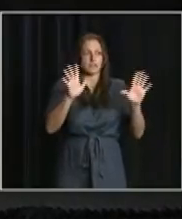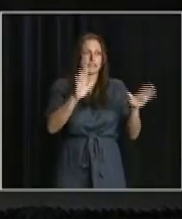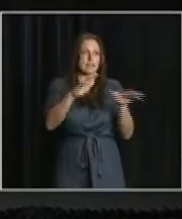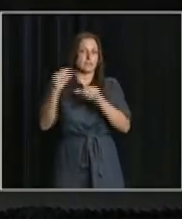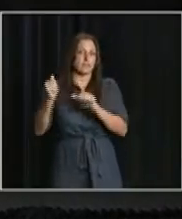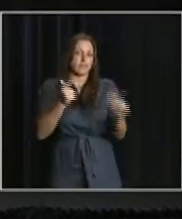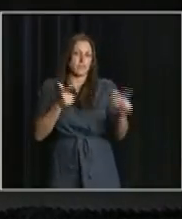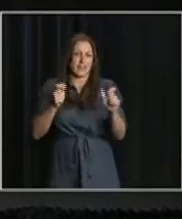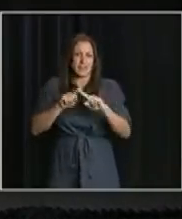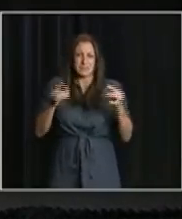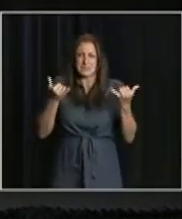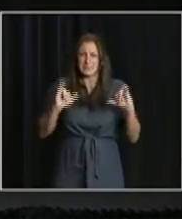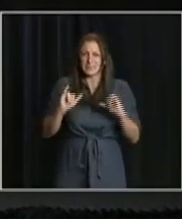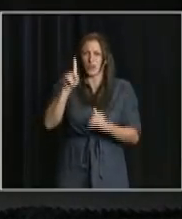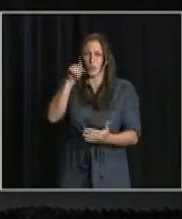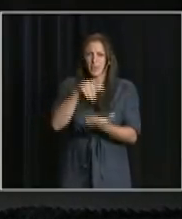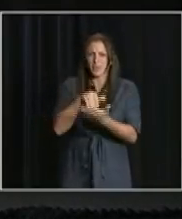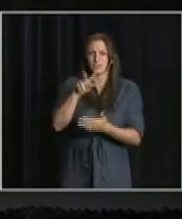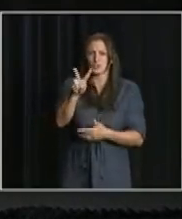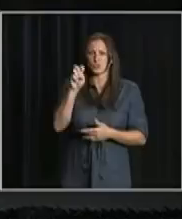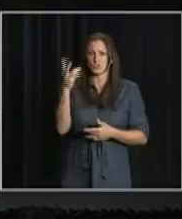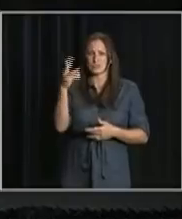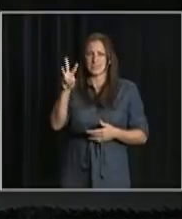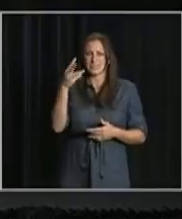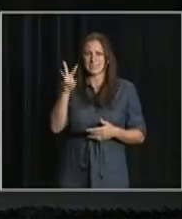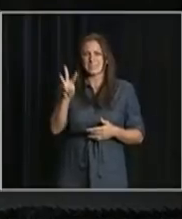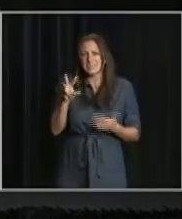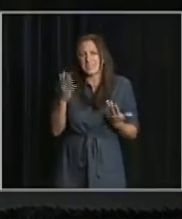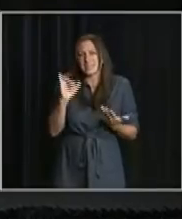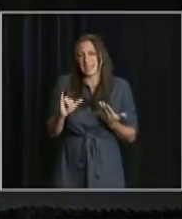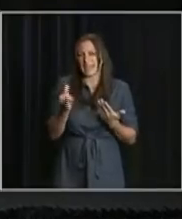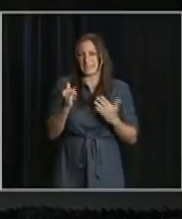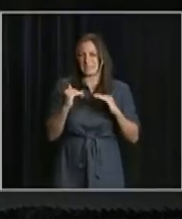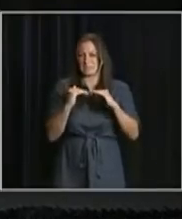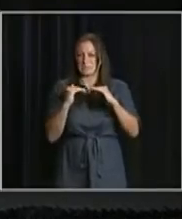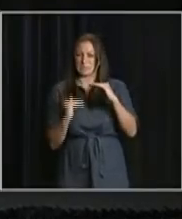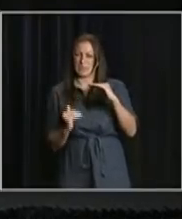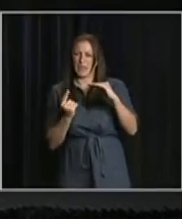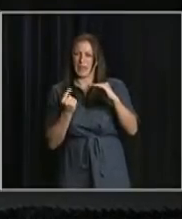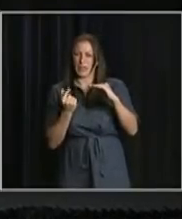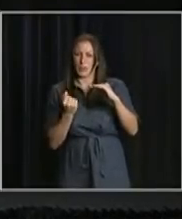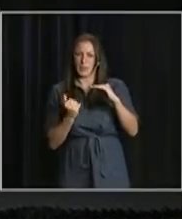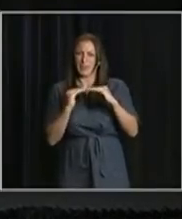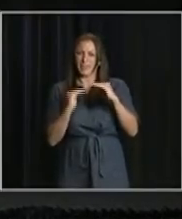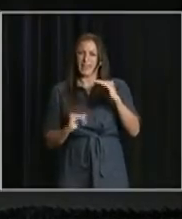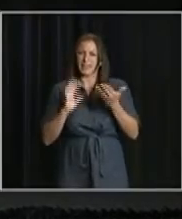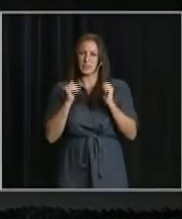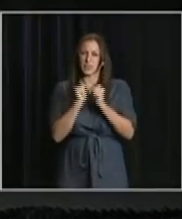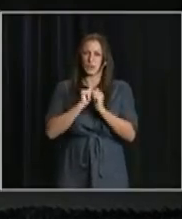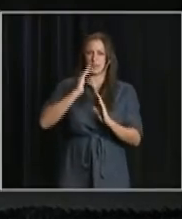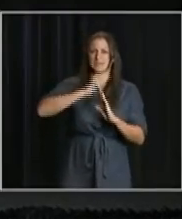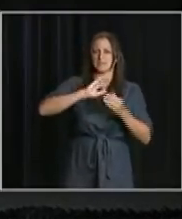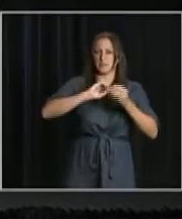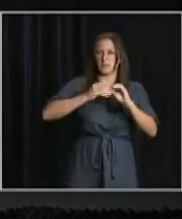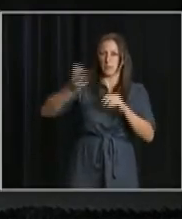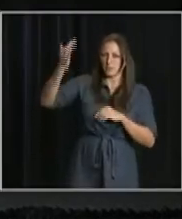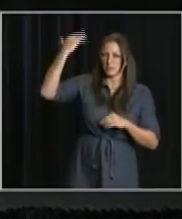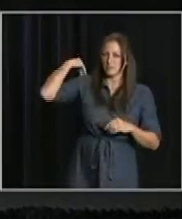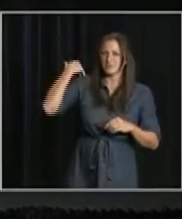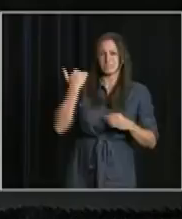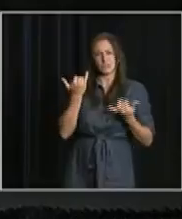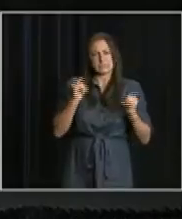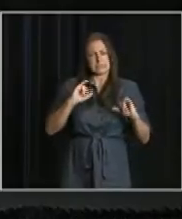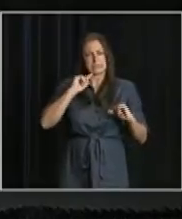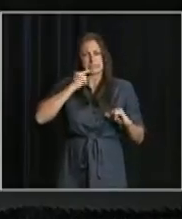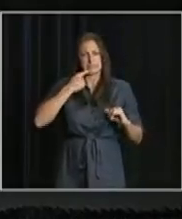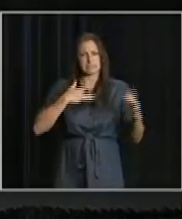still, 1,216, that's only a couple of hundred or so below our very high. So there's still some real concerns